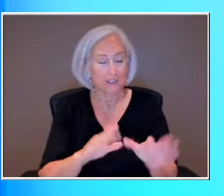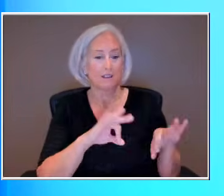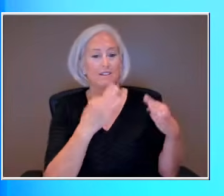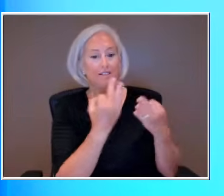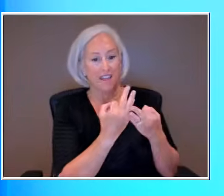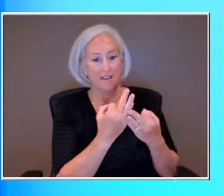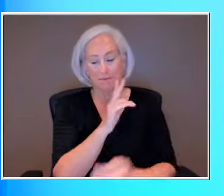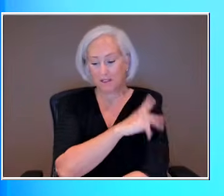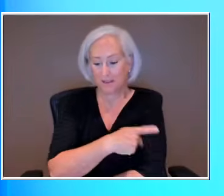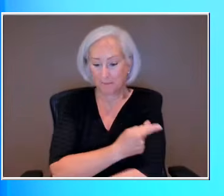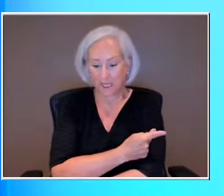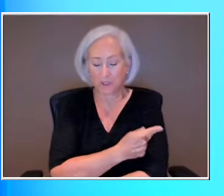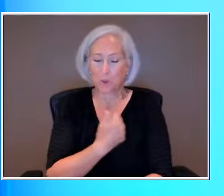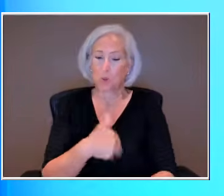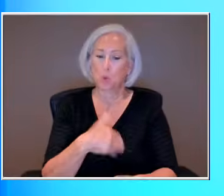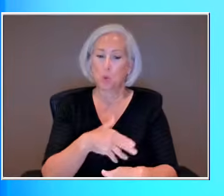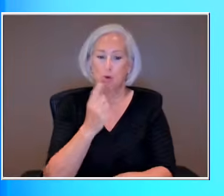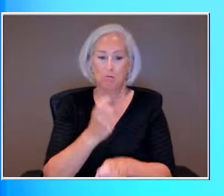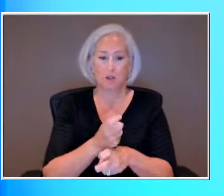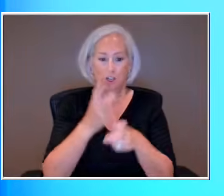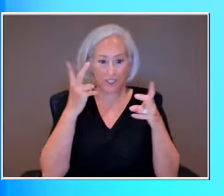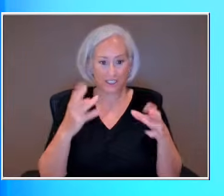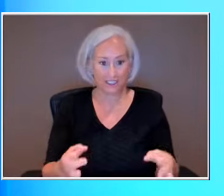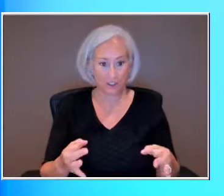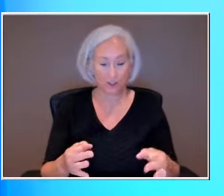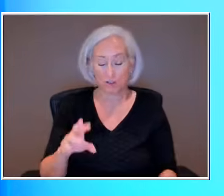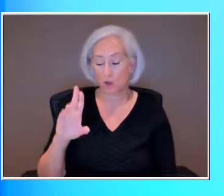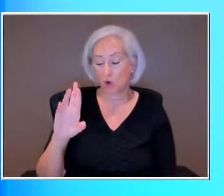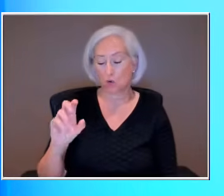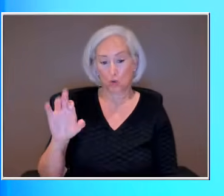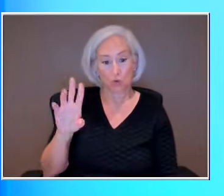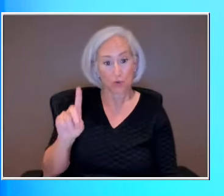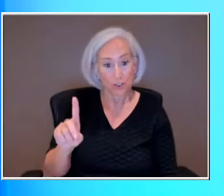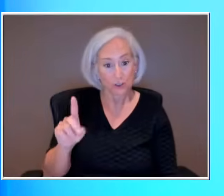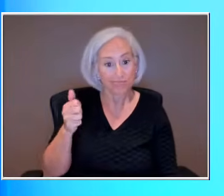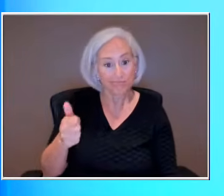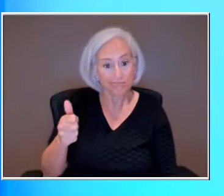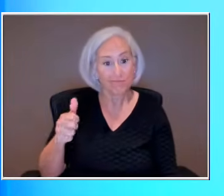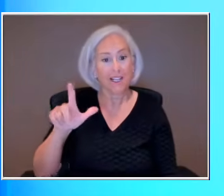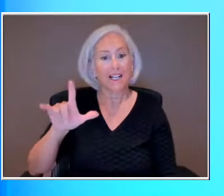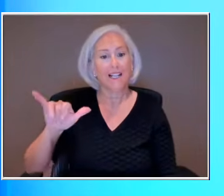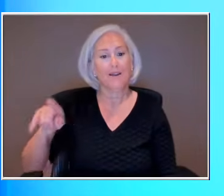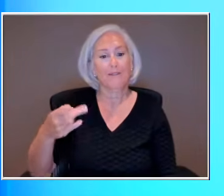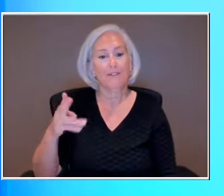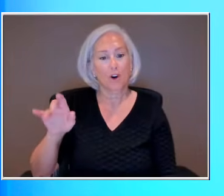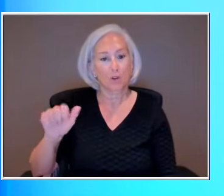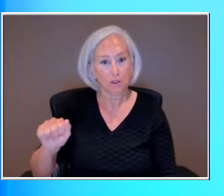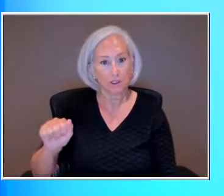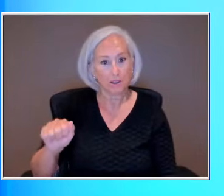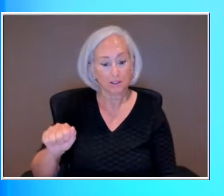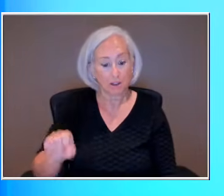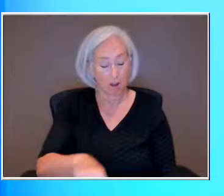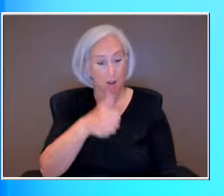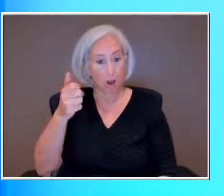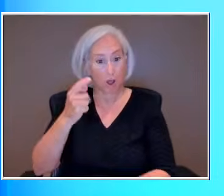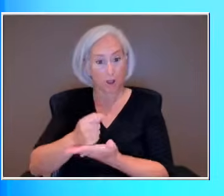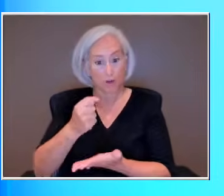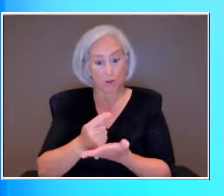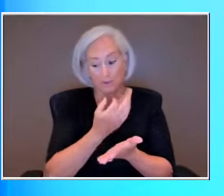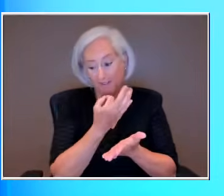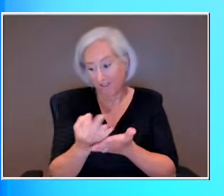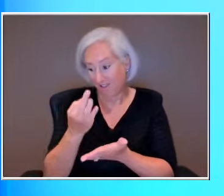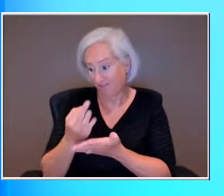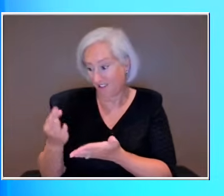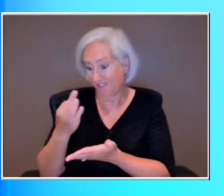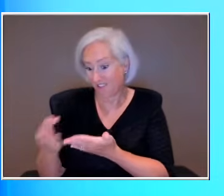Hankins was diagnosed with lymphoma, and when other treatments failed, his doctors referred him to the University of Kansas Cancer Center.